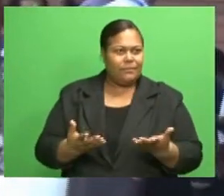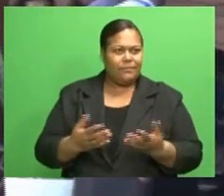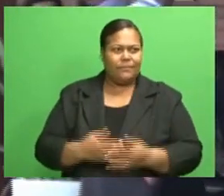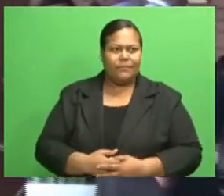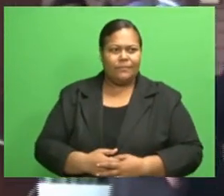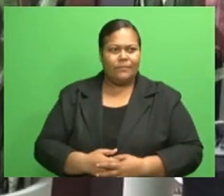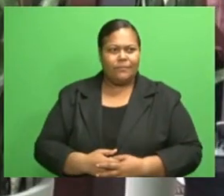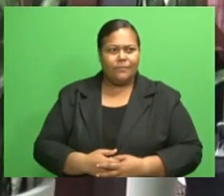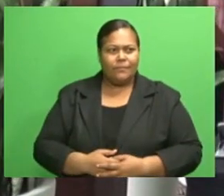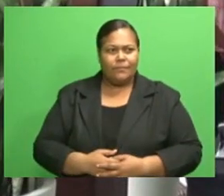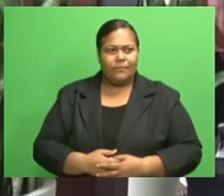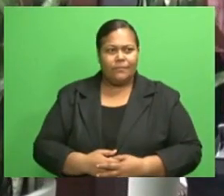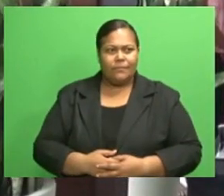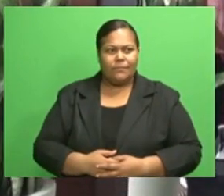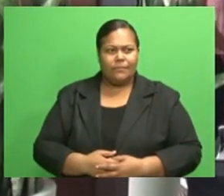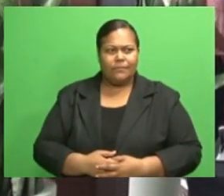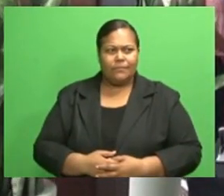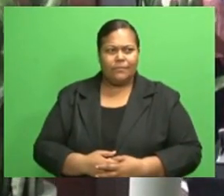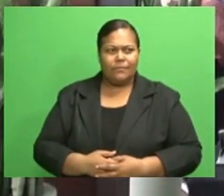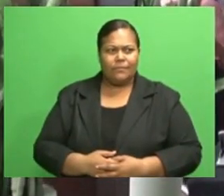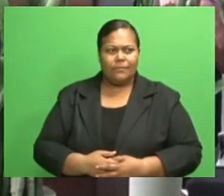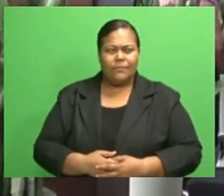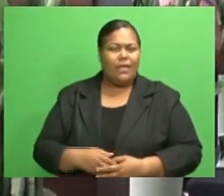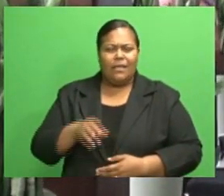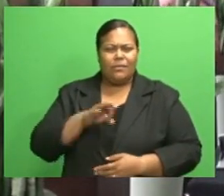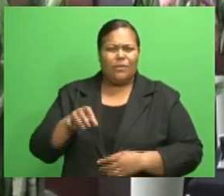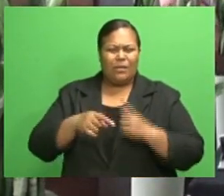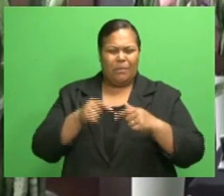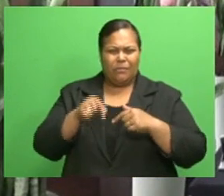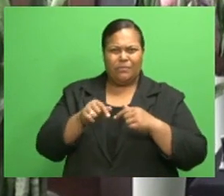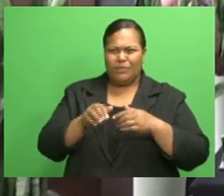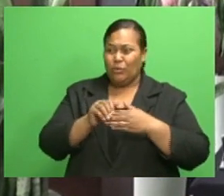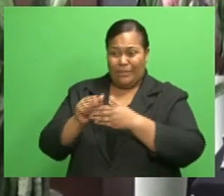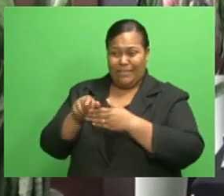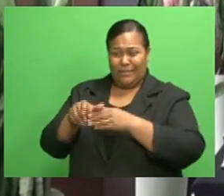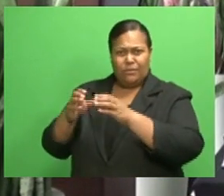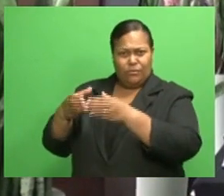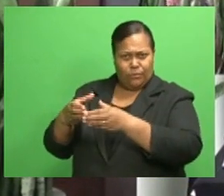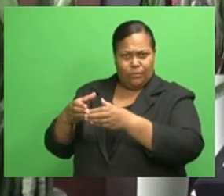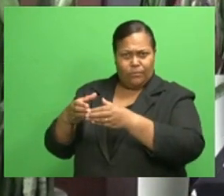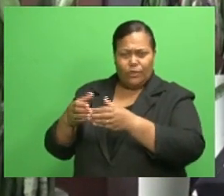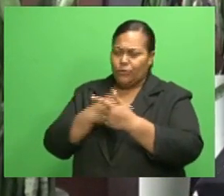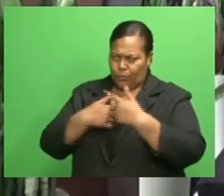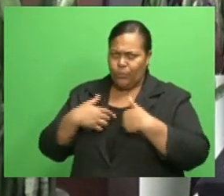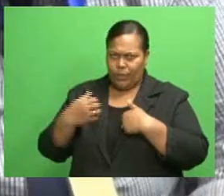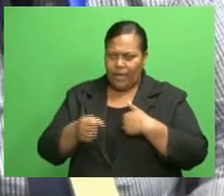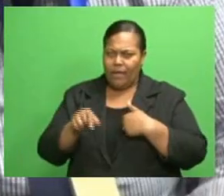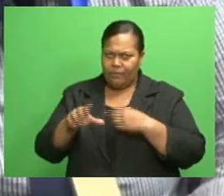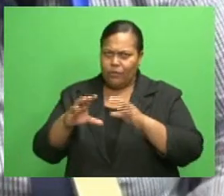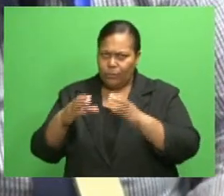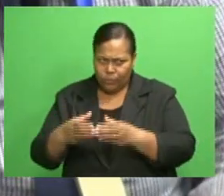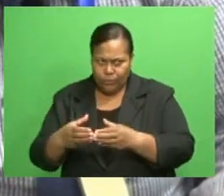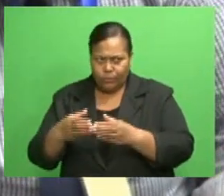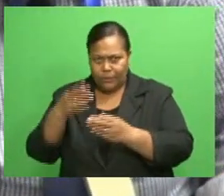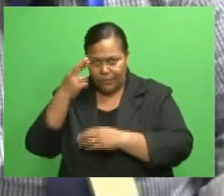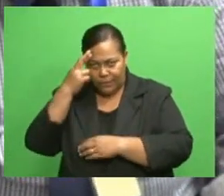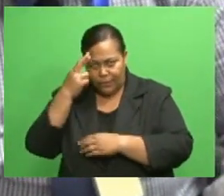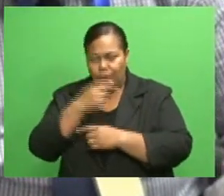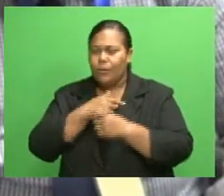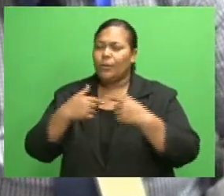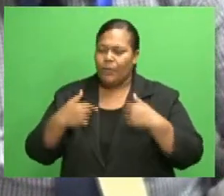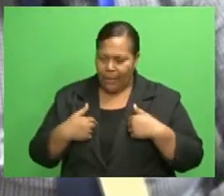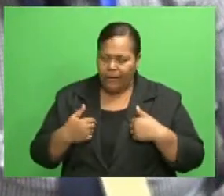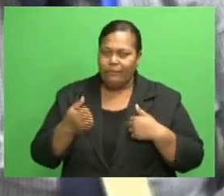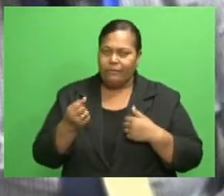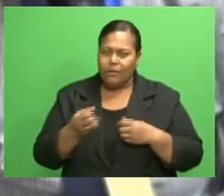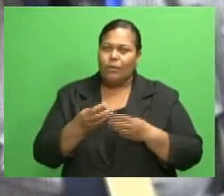party. It's not about, with all due respect, the caucus. We have a quorum, sir. And we have the email,